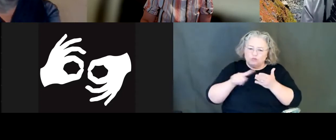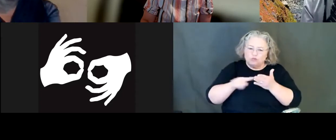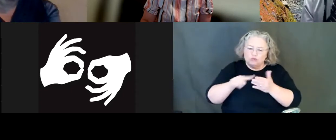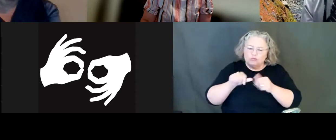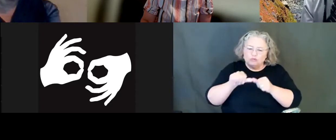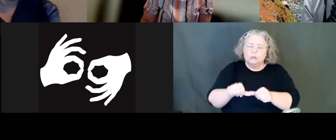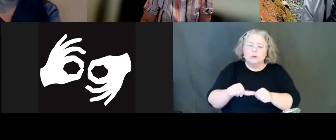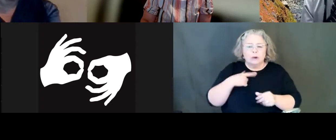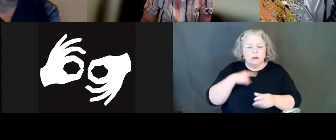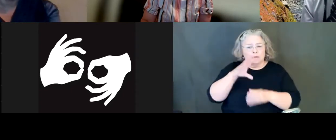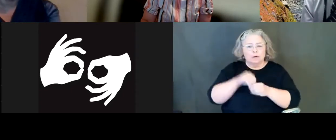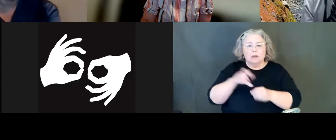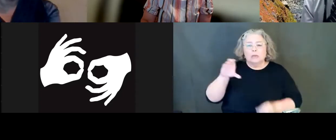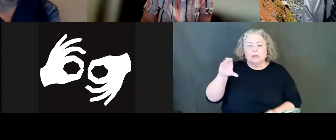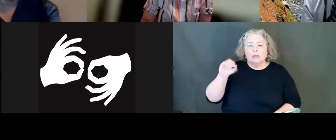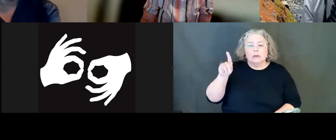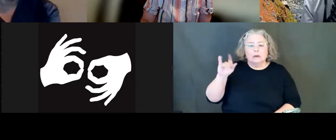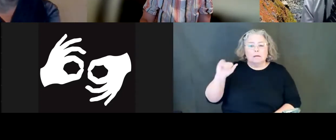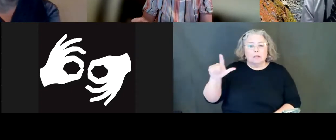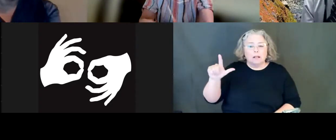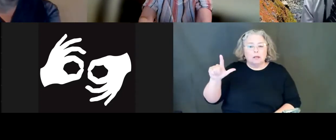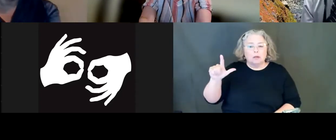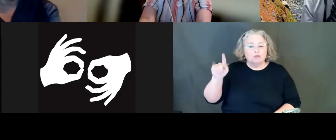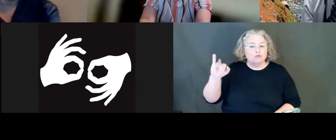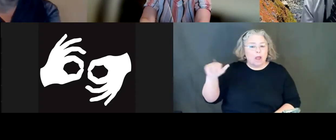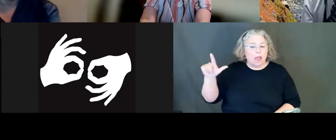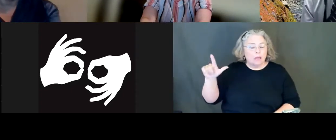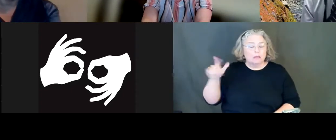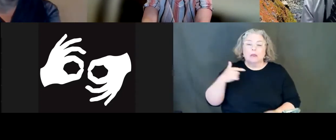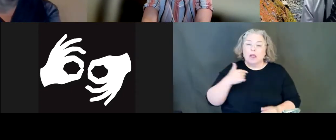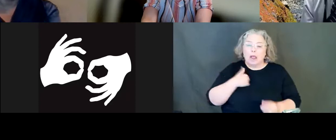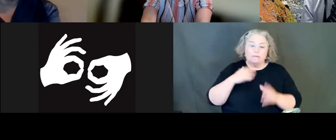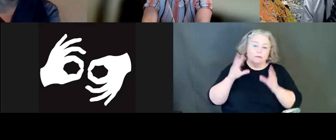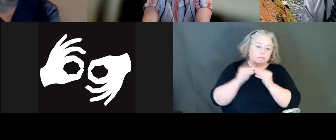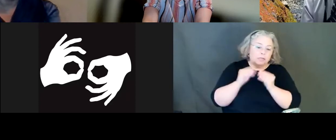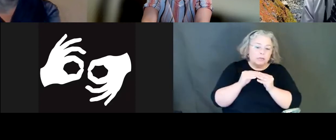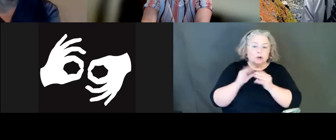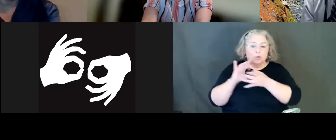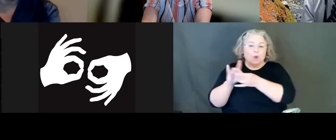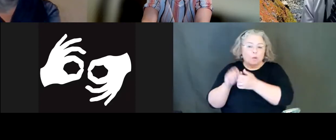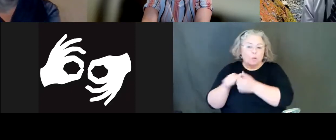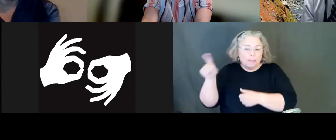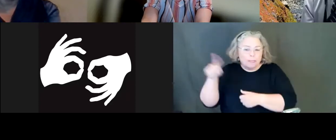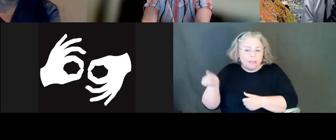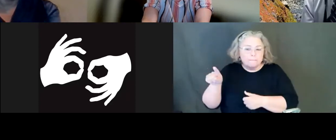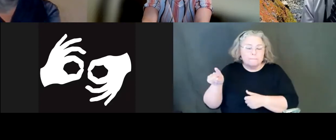in a number of clinical trials, and so I have meetings in relationship to them as well,